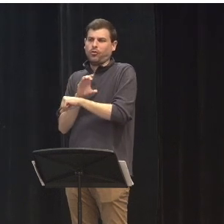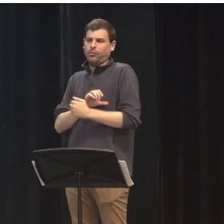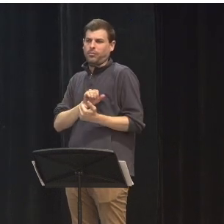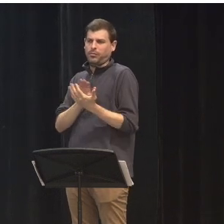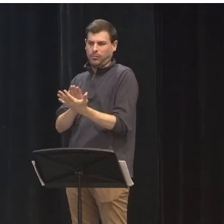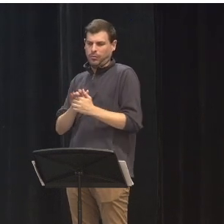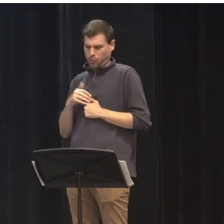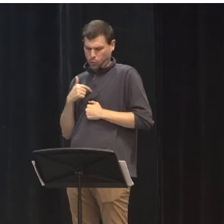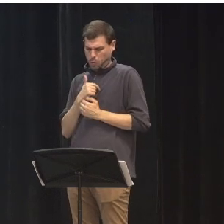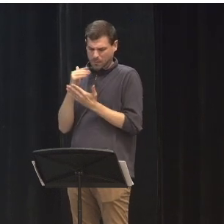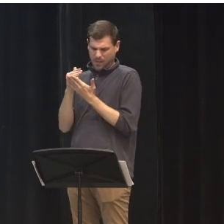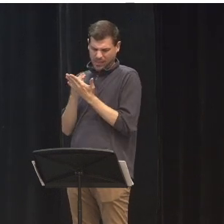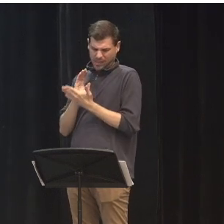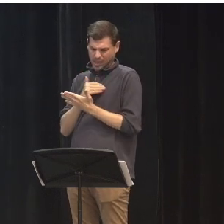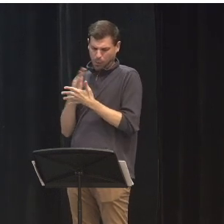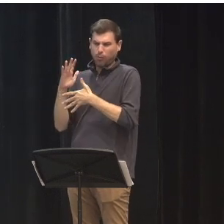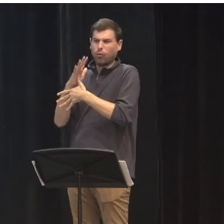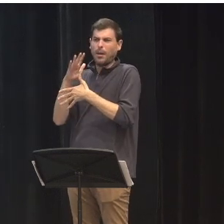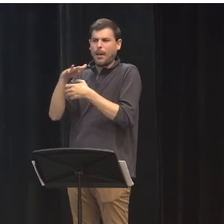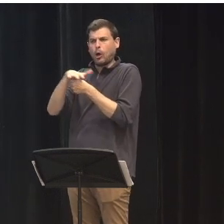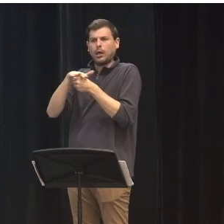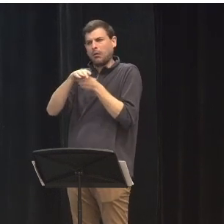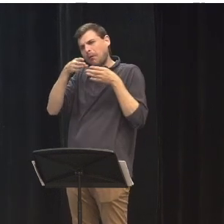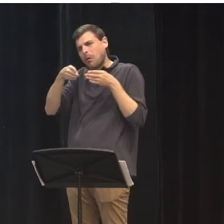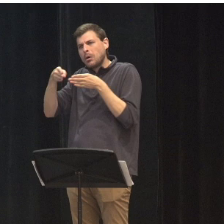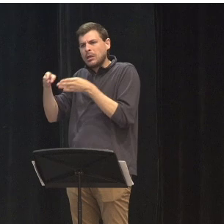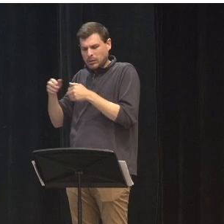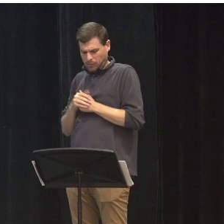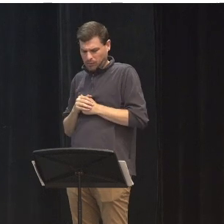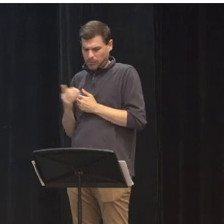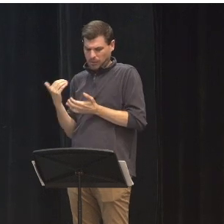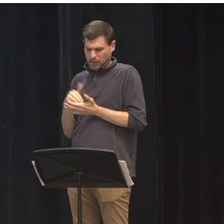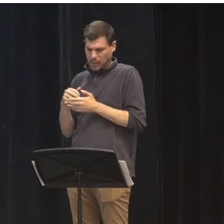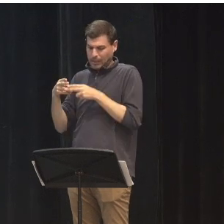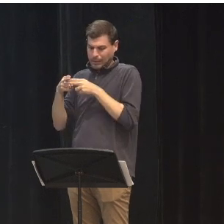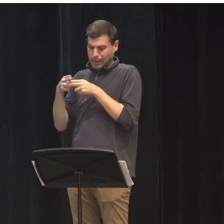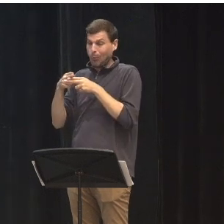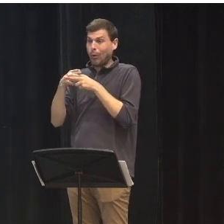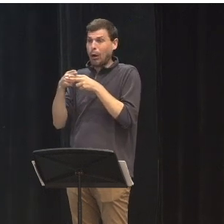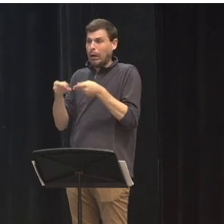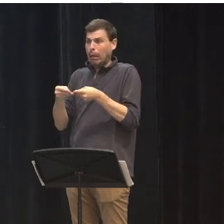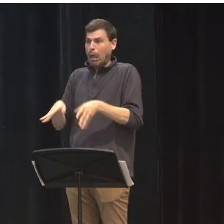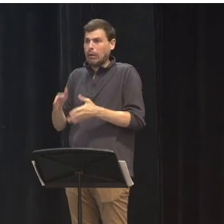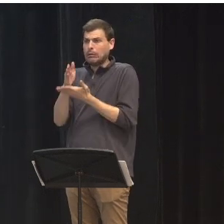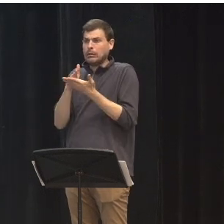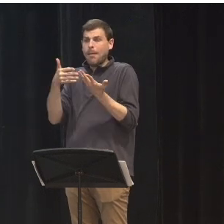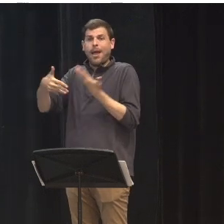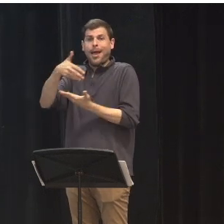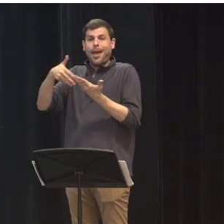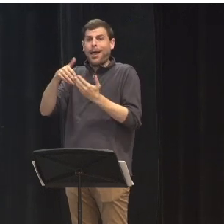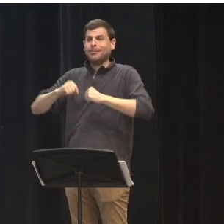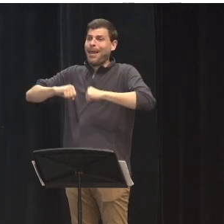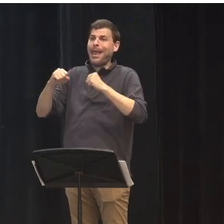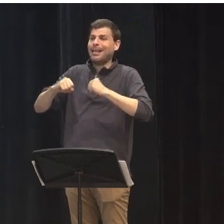listed here the primary areas of focus. They included temporary open space and the temporary loss and significant